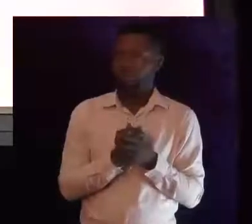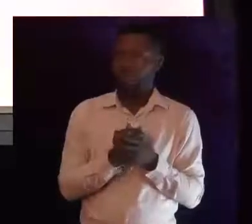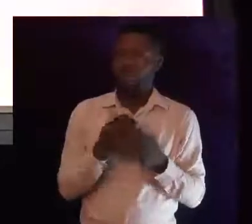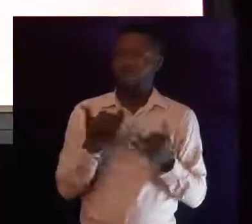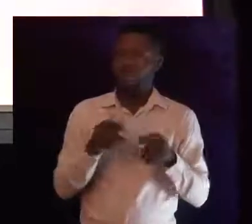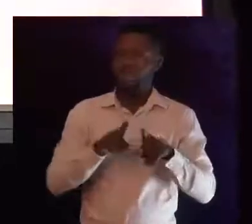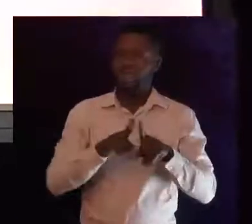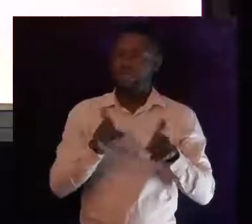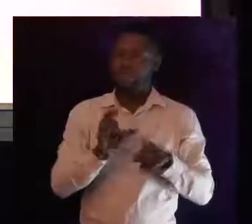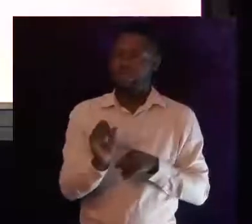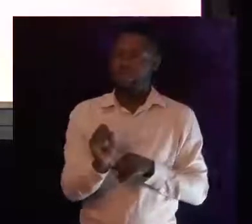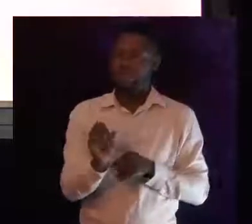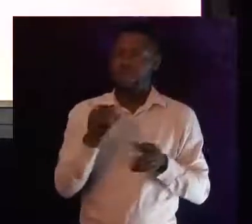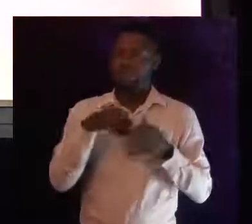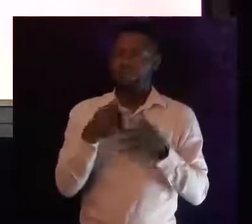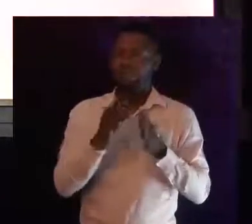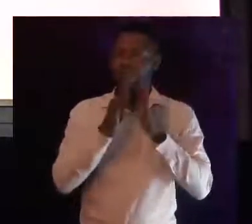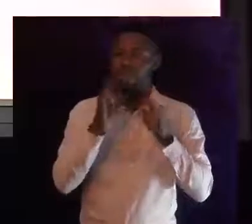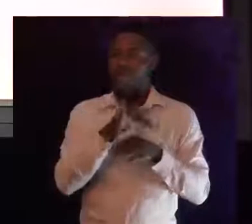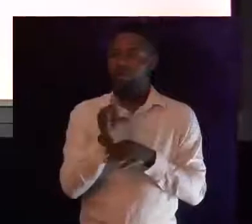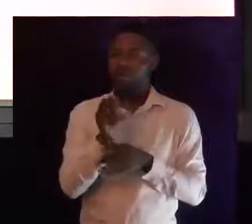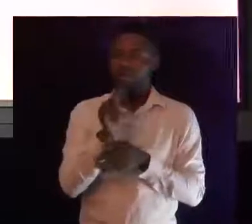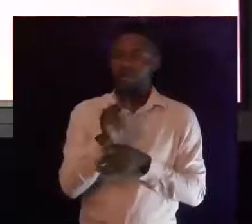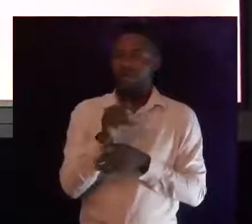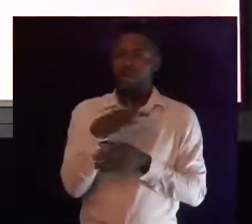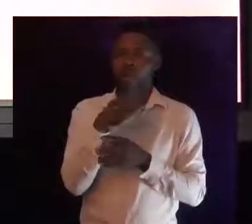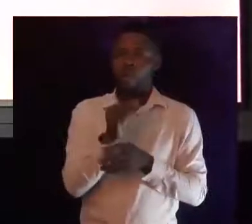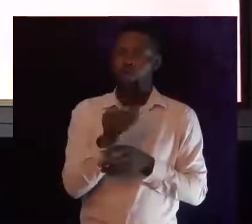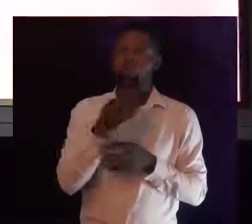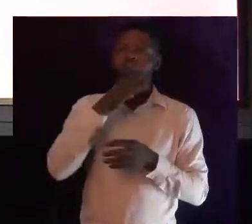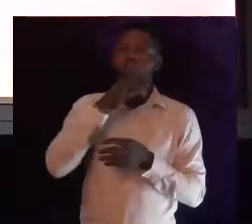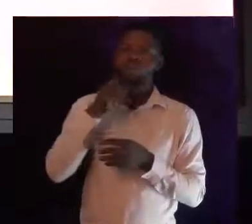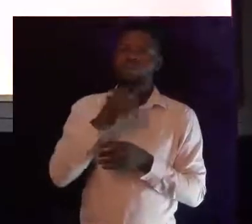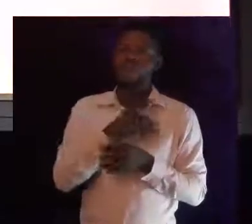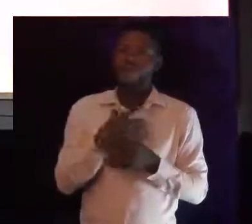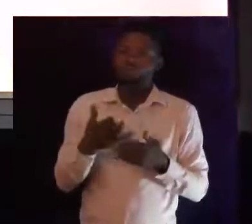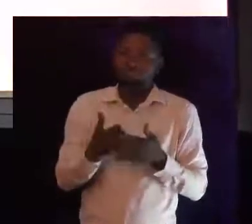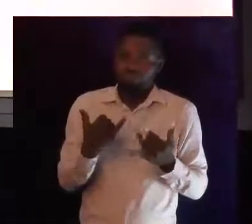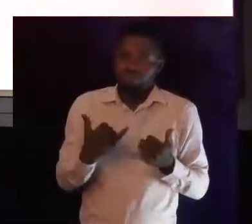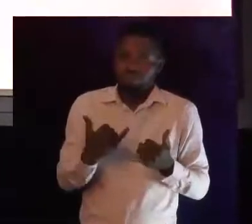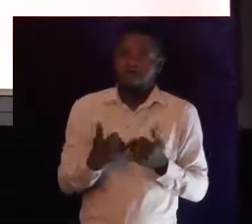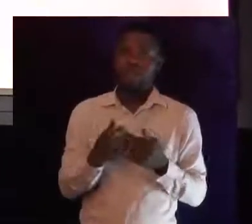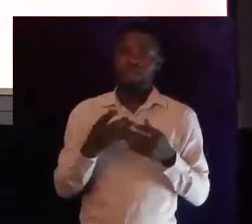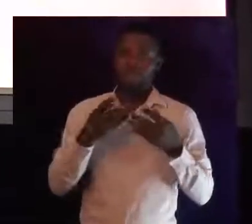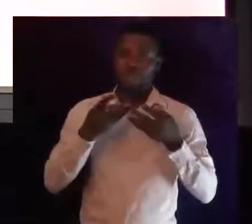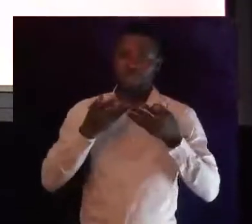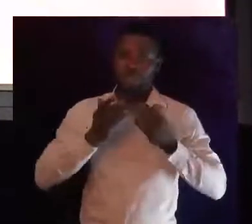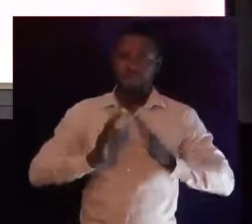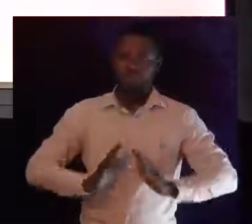Now we move on to differences in the housing needs of urban and rural